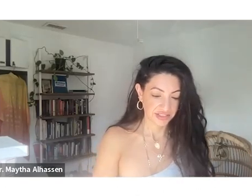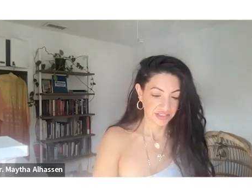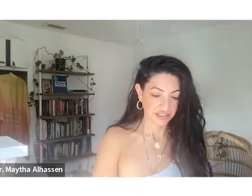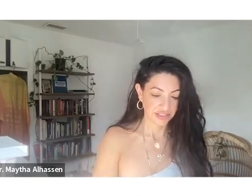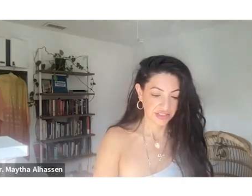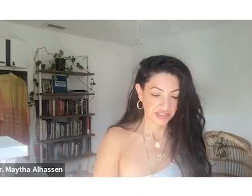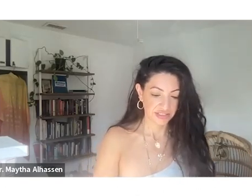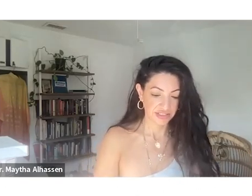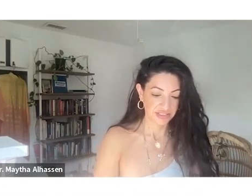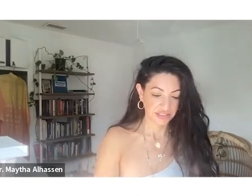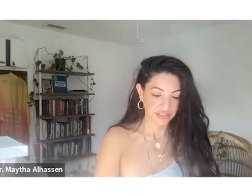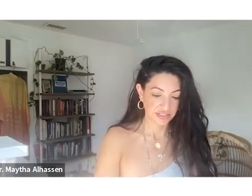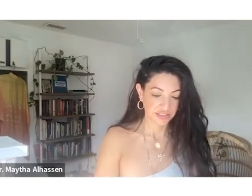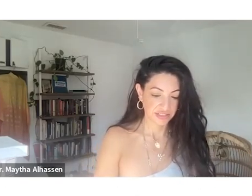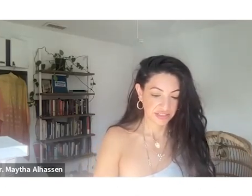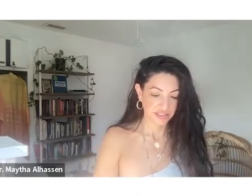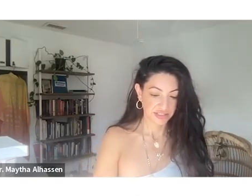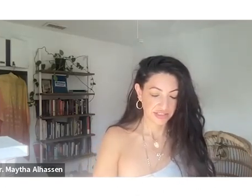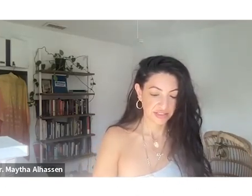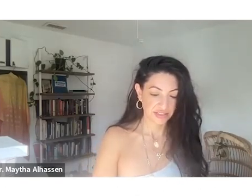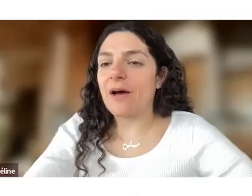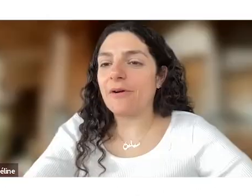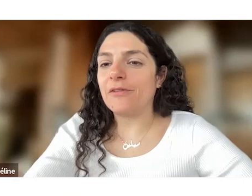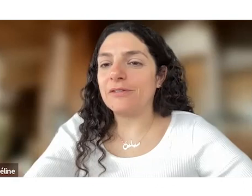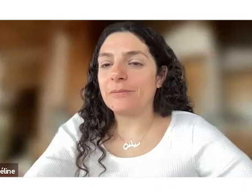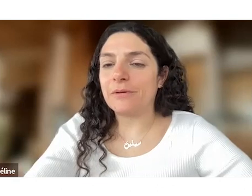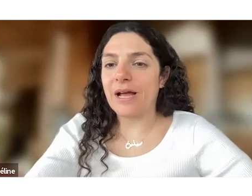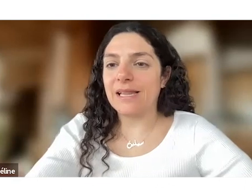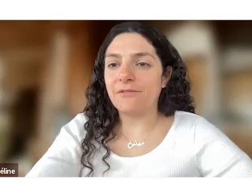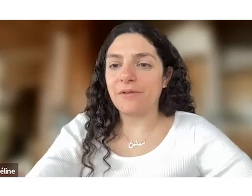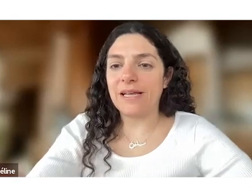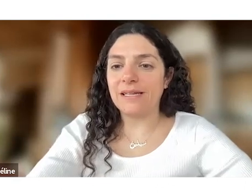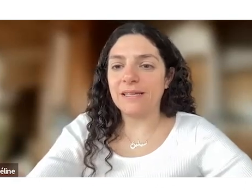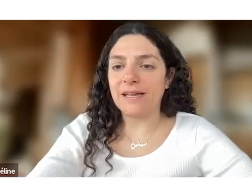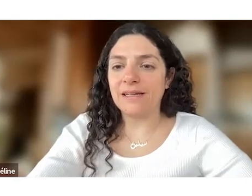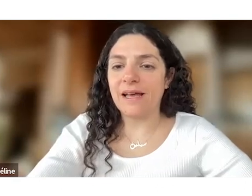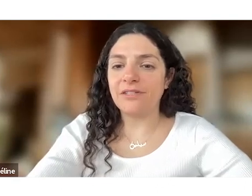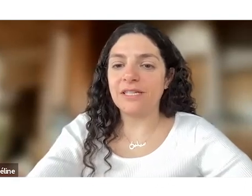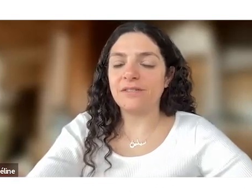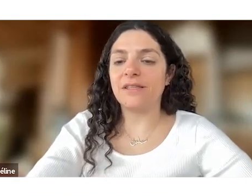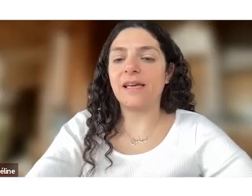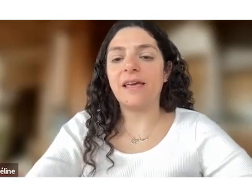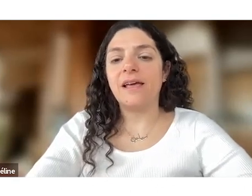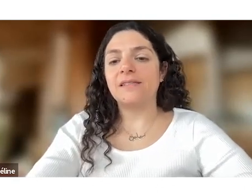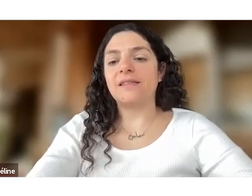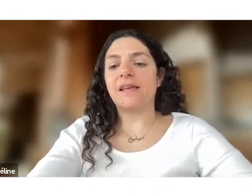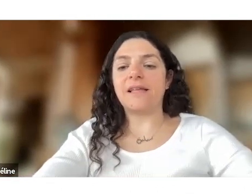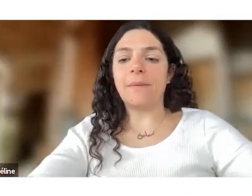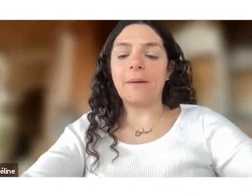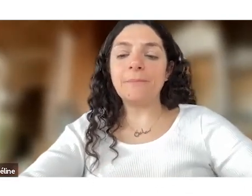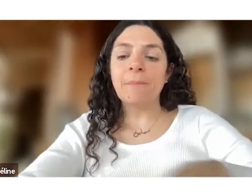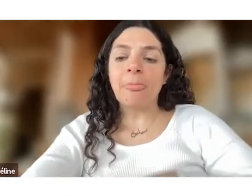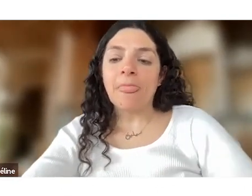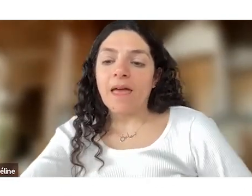Thank you, Joshua. We also, our other interpreter had left already. I didn't have a chance to thank